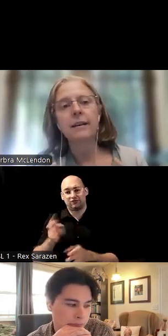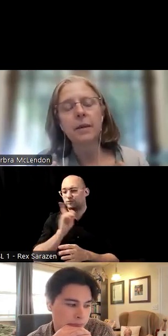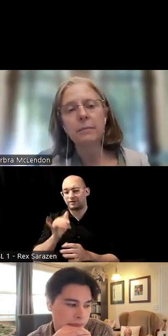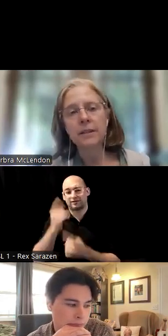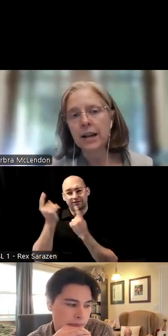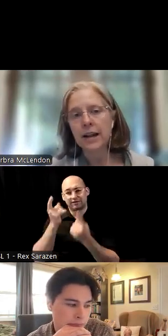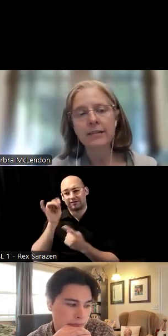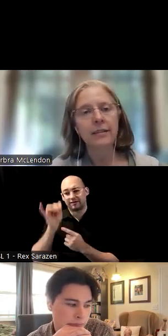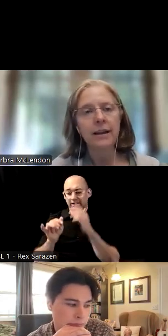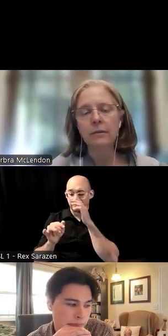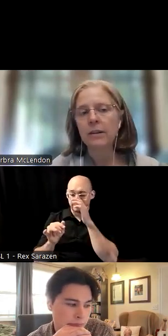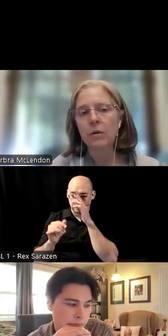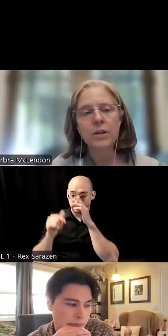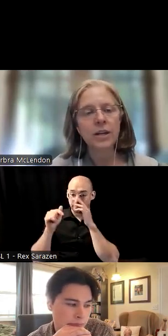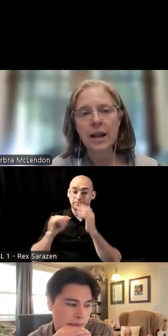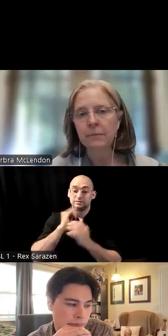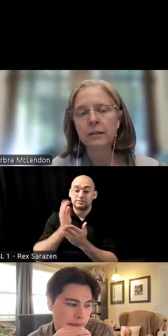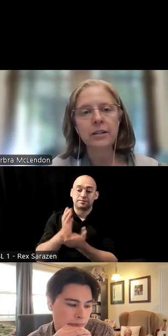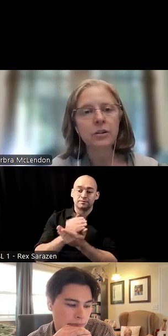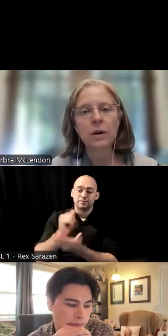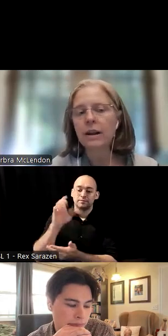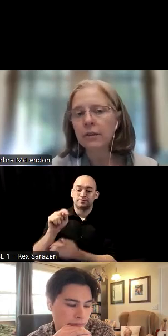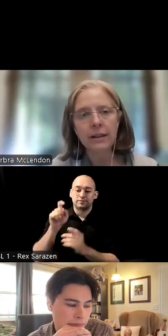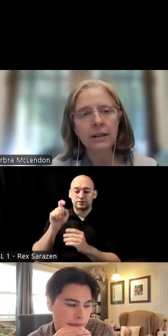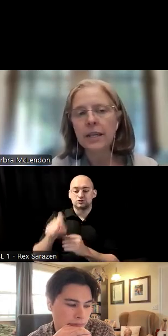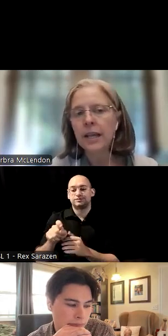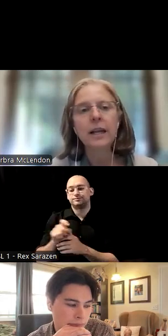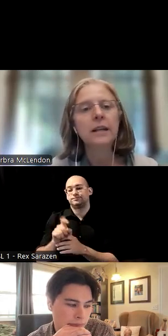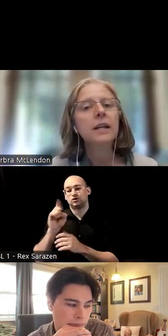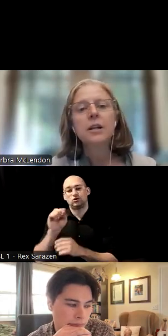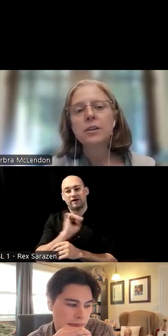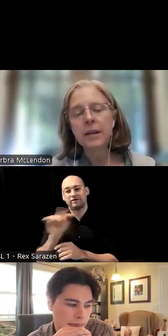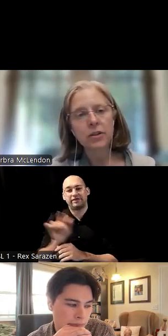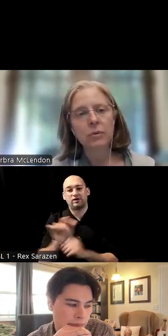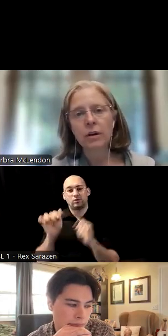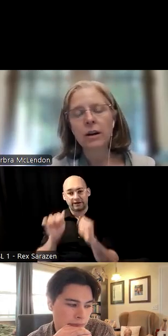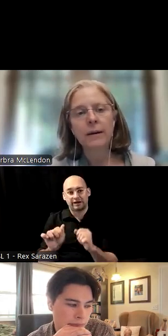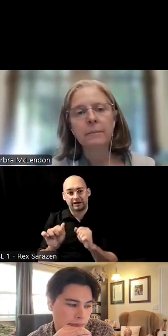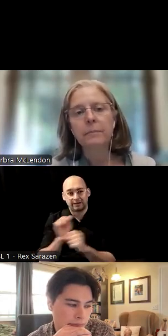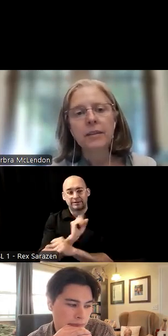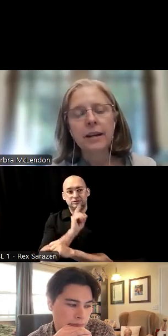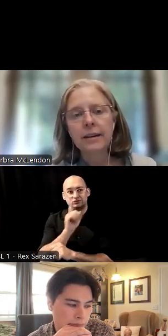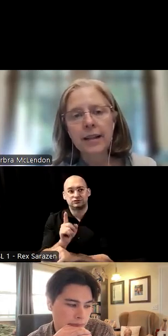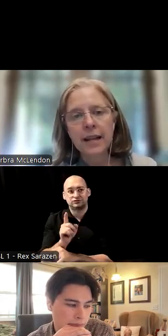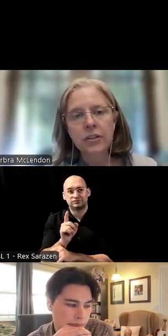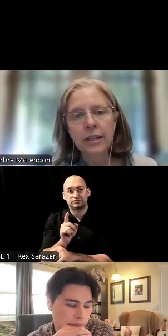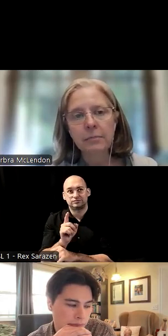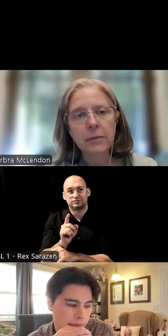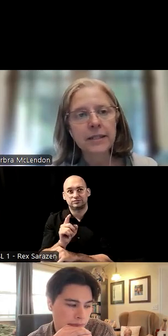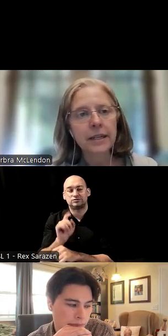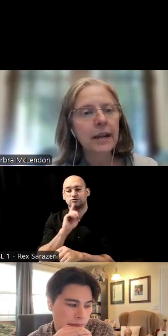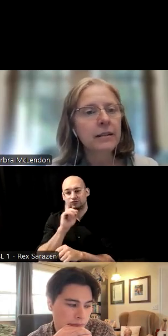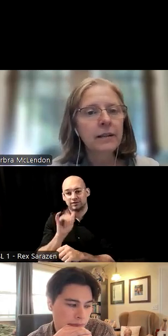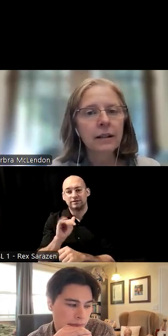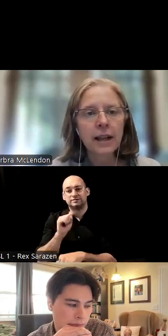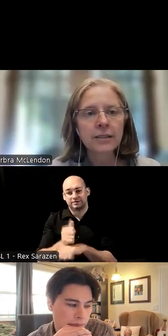is a budget ask that, you know, we should absolutely do everything that we can to make sure that it is actually